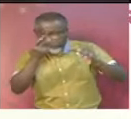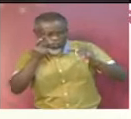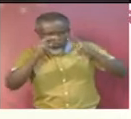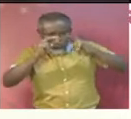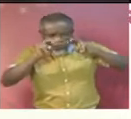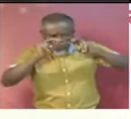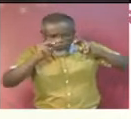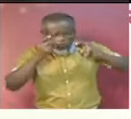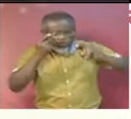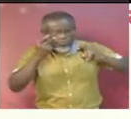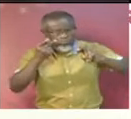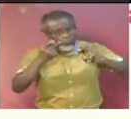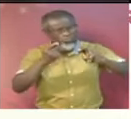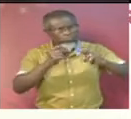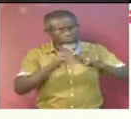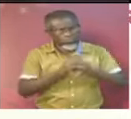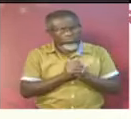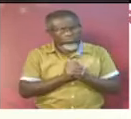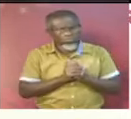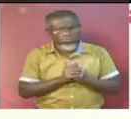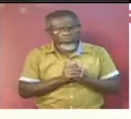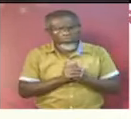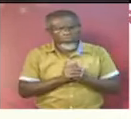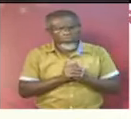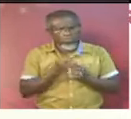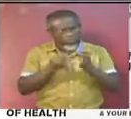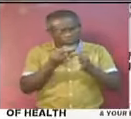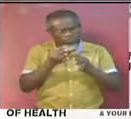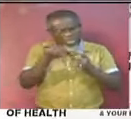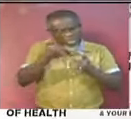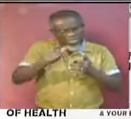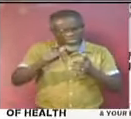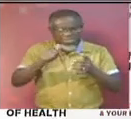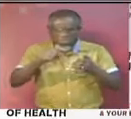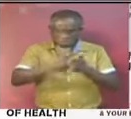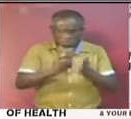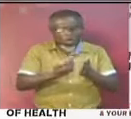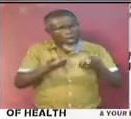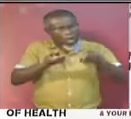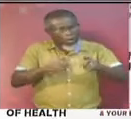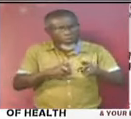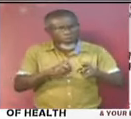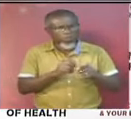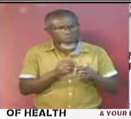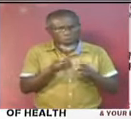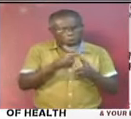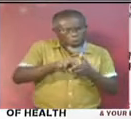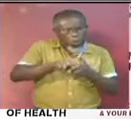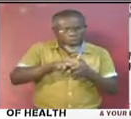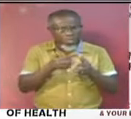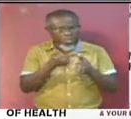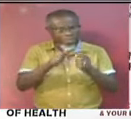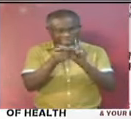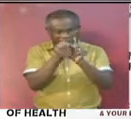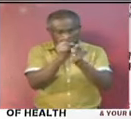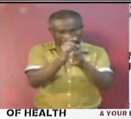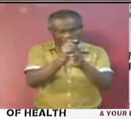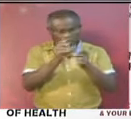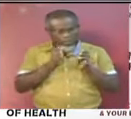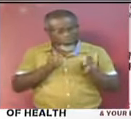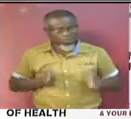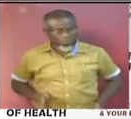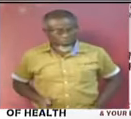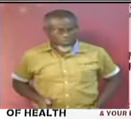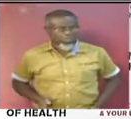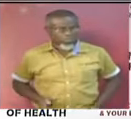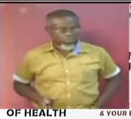hopefully, again, that answers the two questions you've asked. Thank you very much, Dr. Hines. We now go to TV6. Good